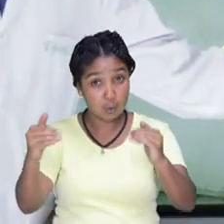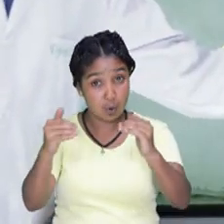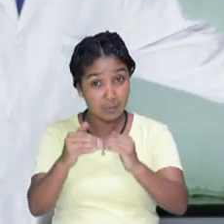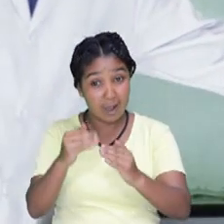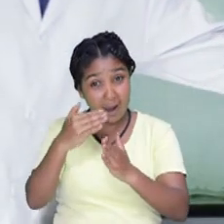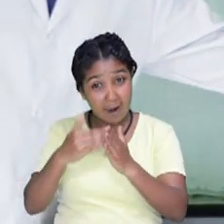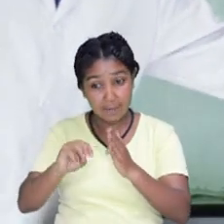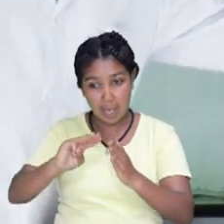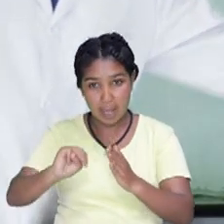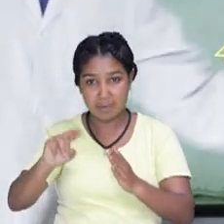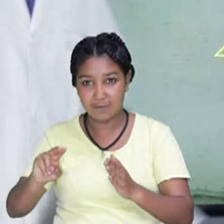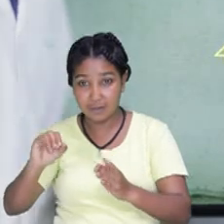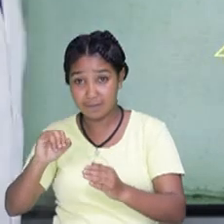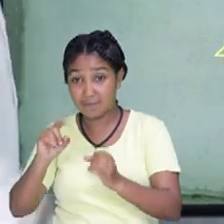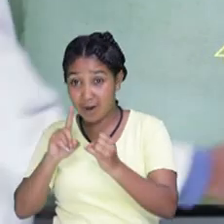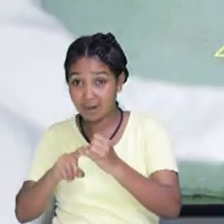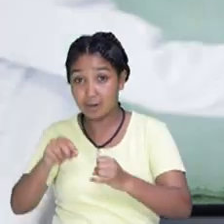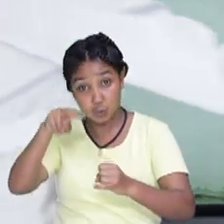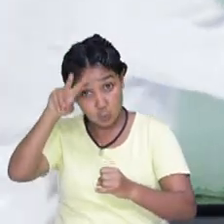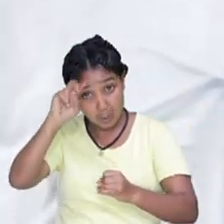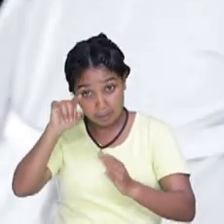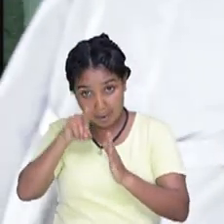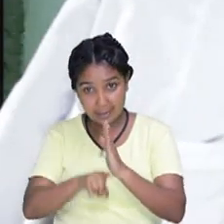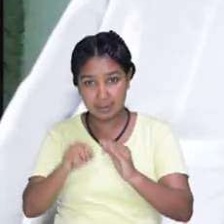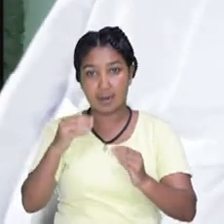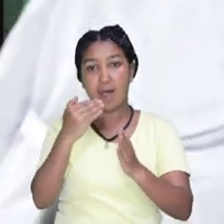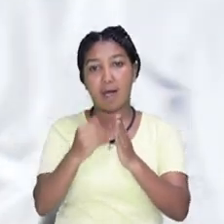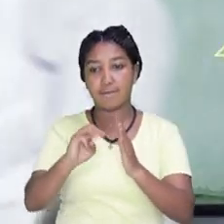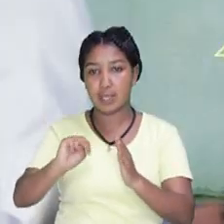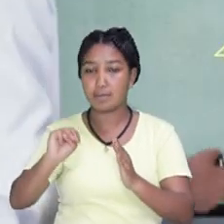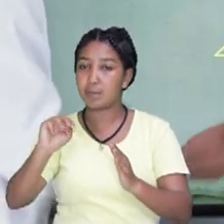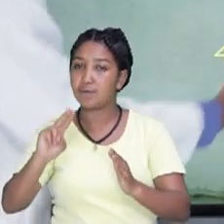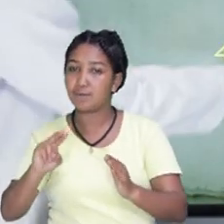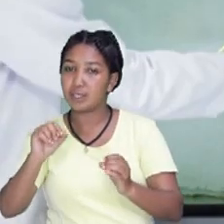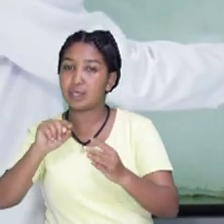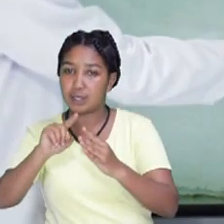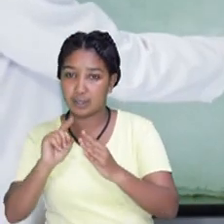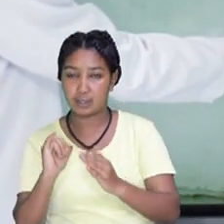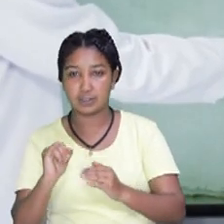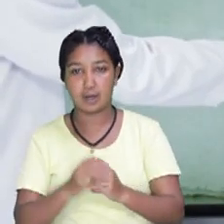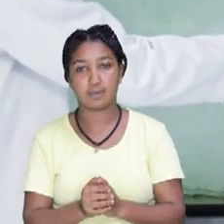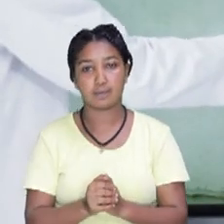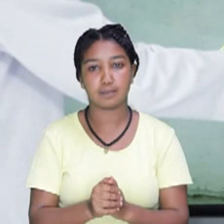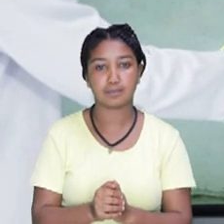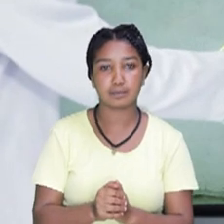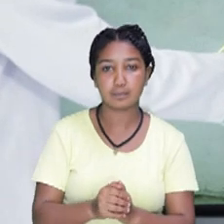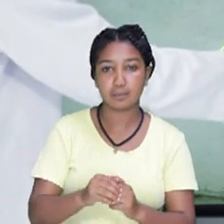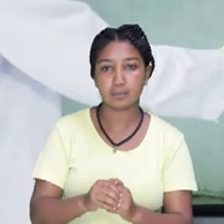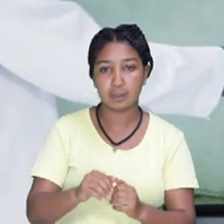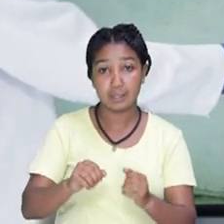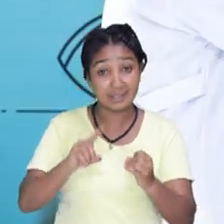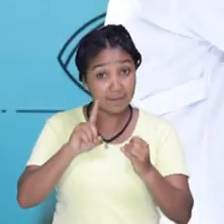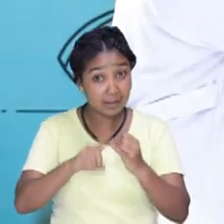to half mv final squared minus half mv initial squared. Change of kinetic energy means the final